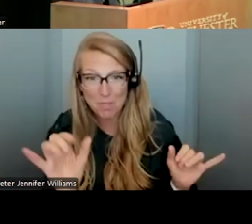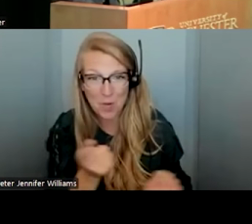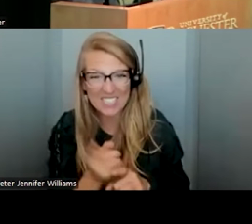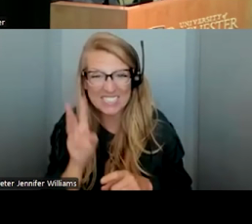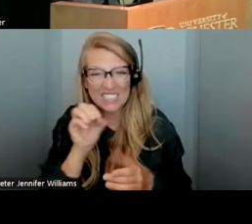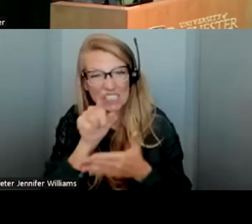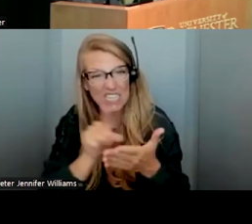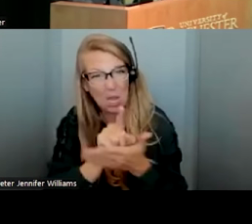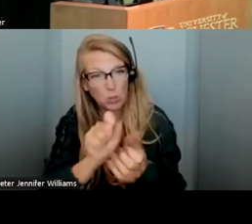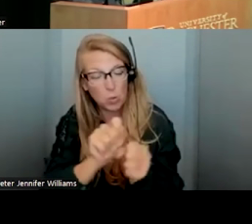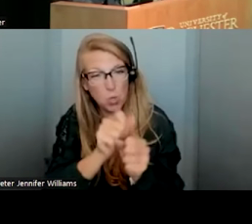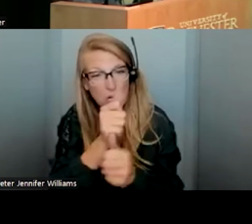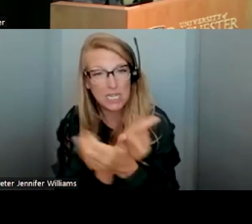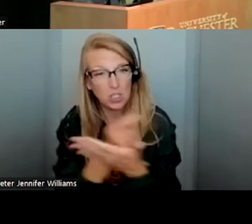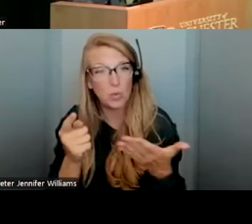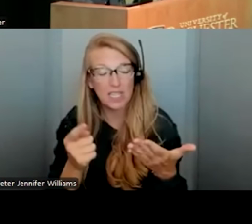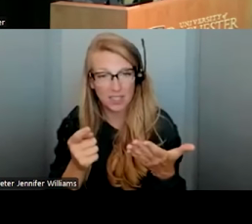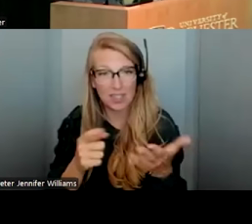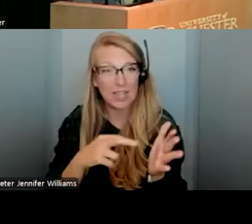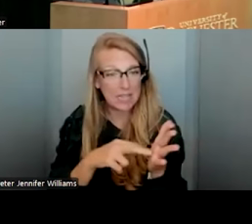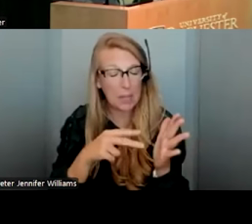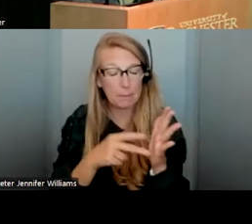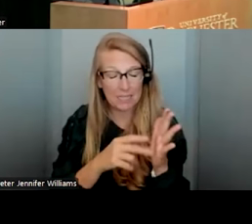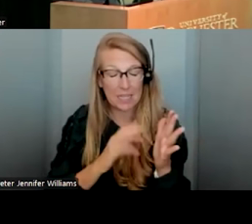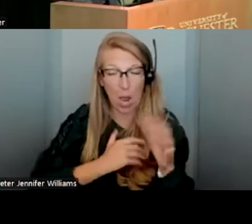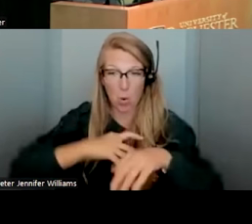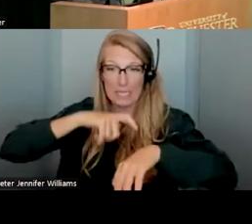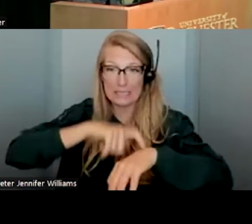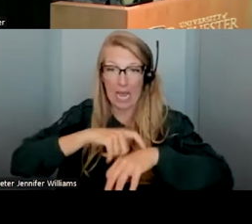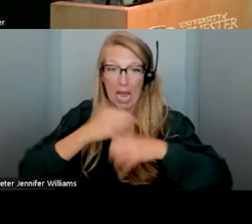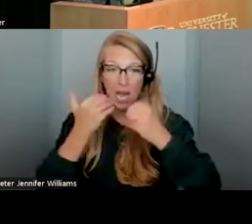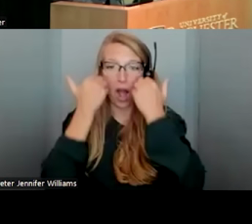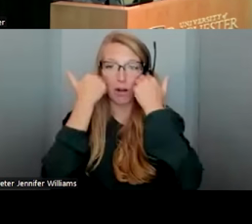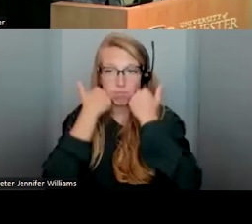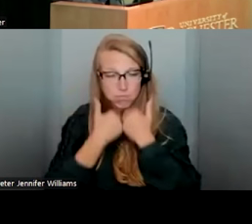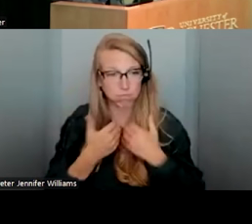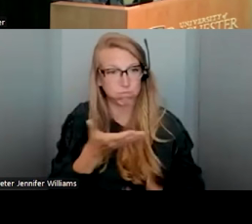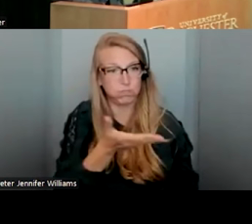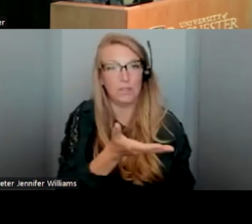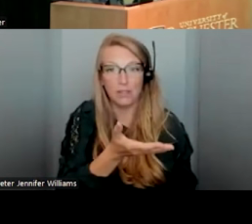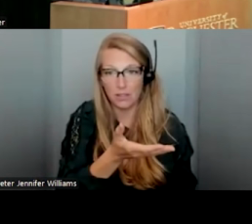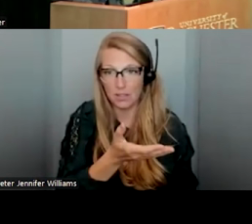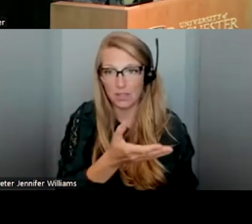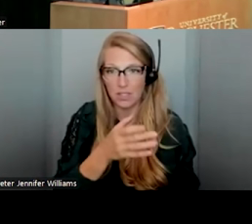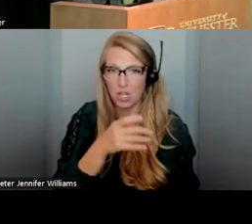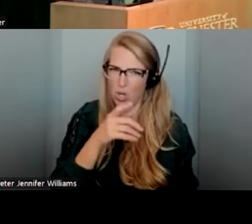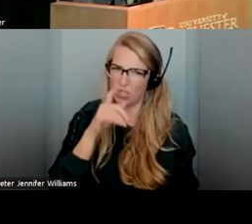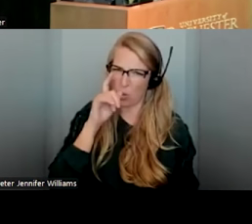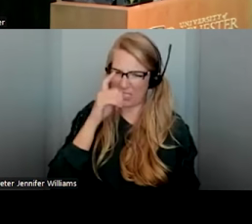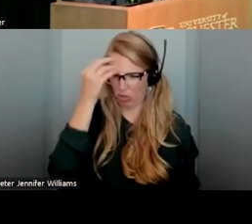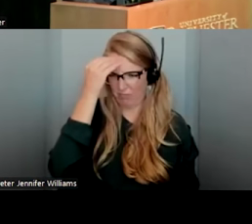means this is where we spend a lot of time. And this is where we should be thinking about finding